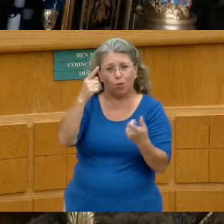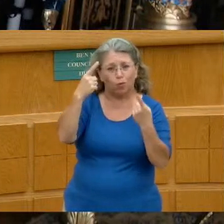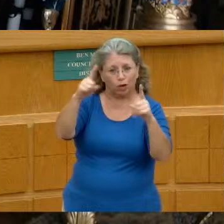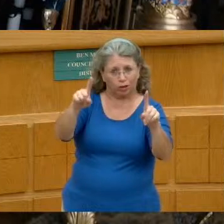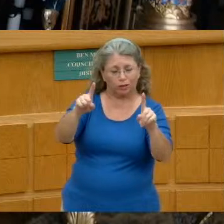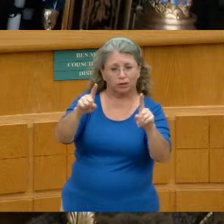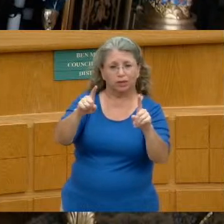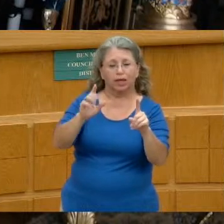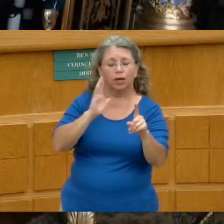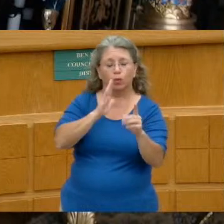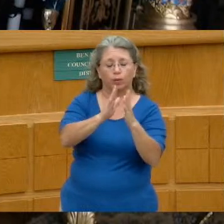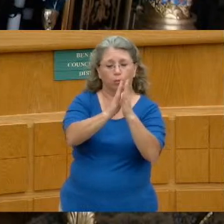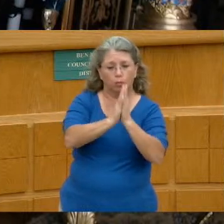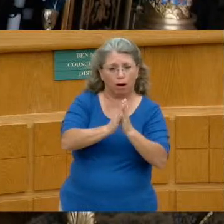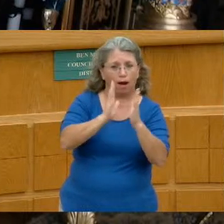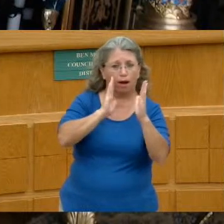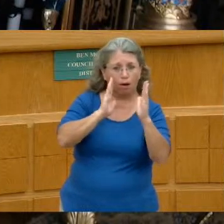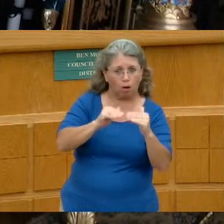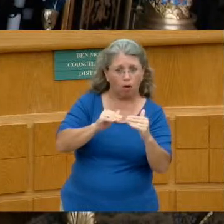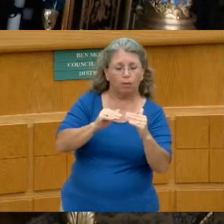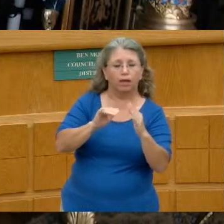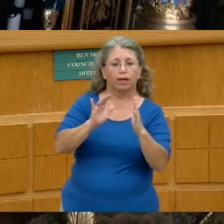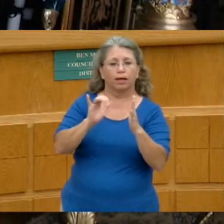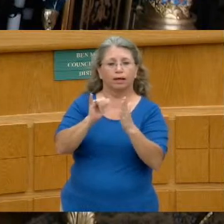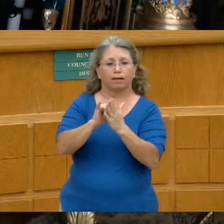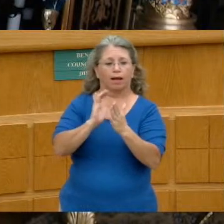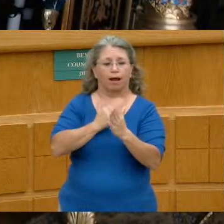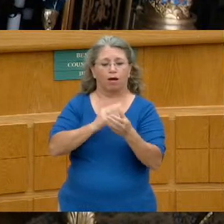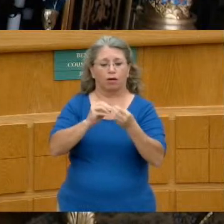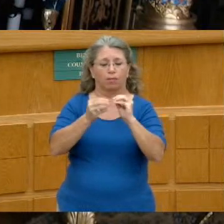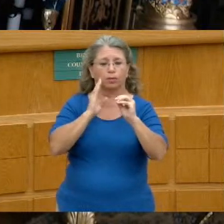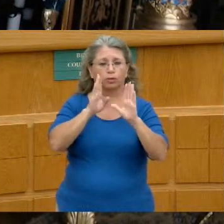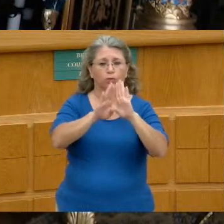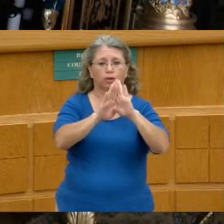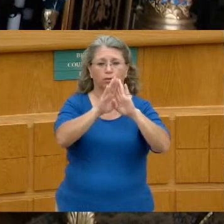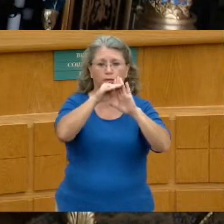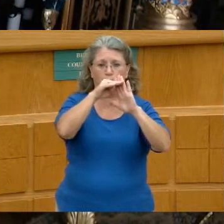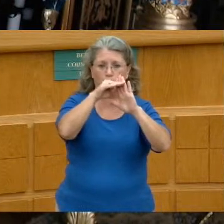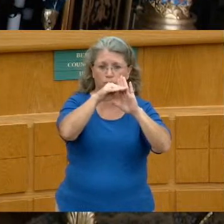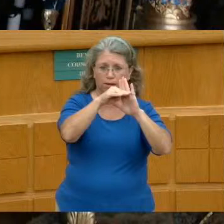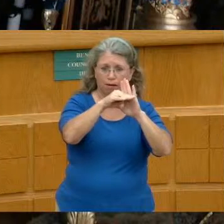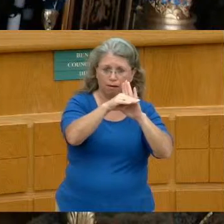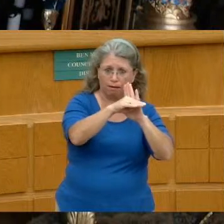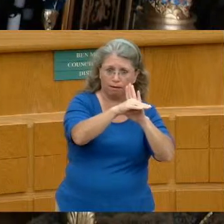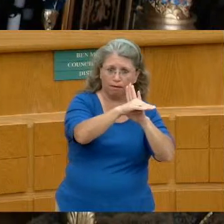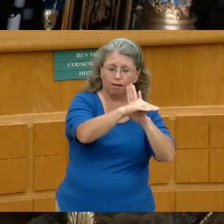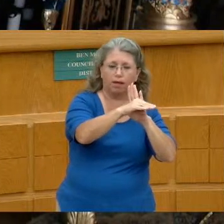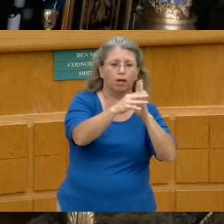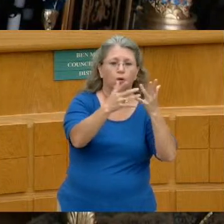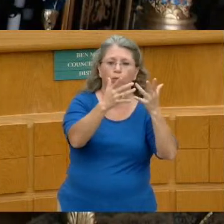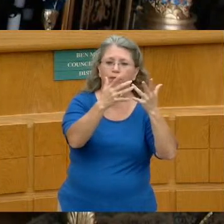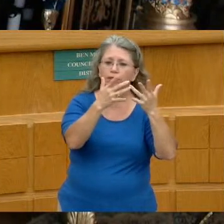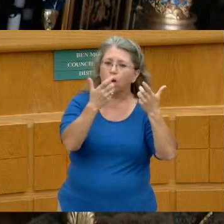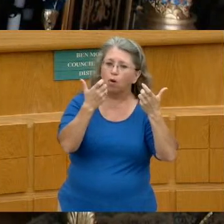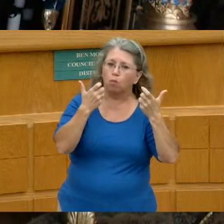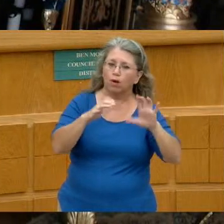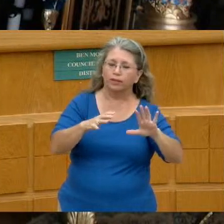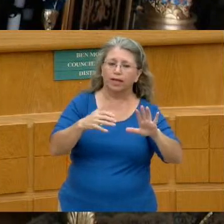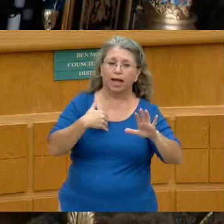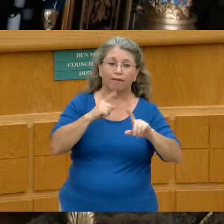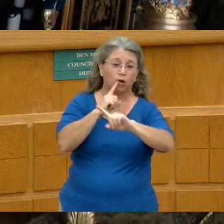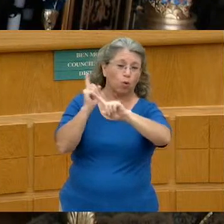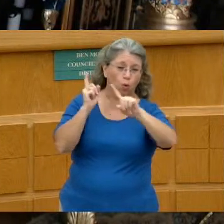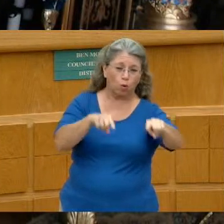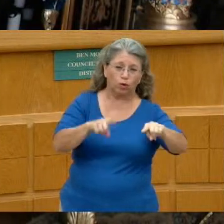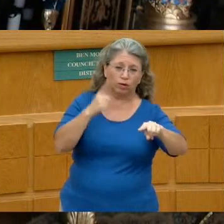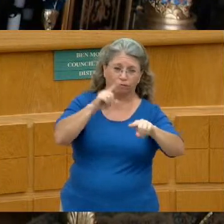will pray and hope that it will flatten the curve again. We do not want to return to stay-at-home orders, which had a detrimental